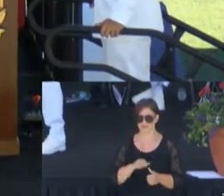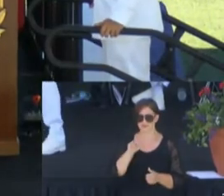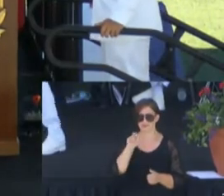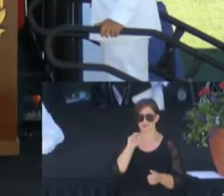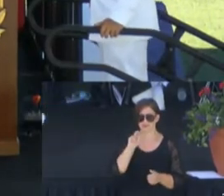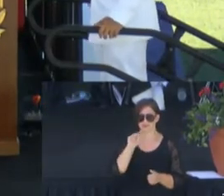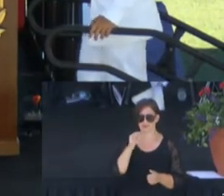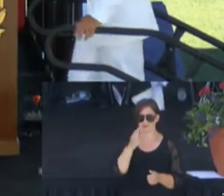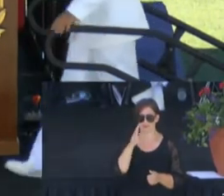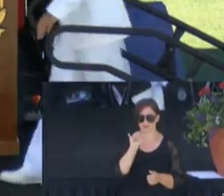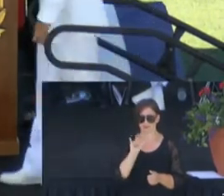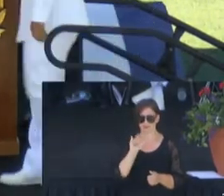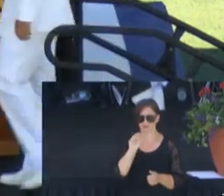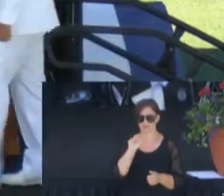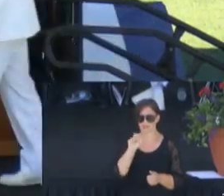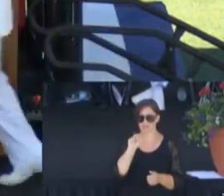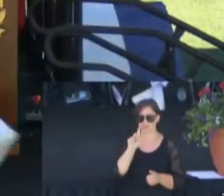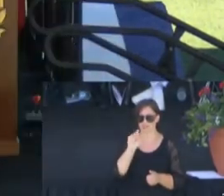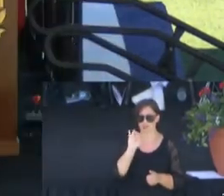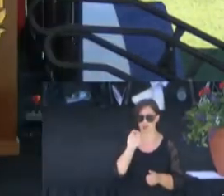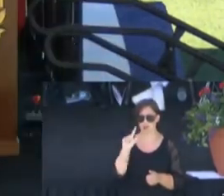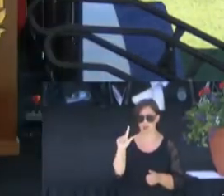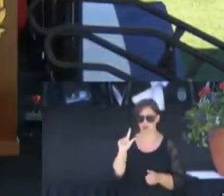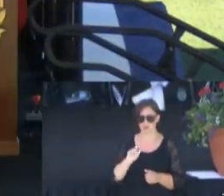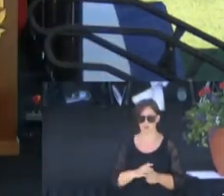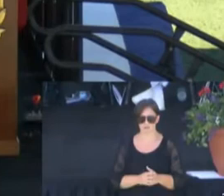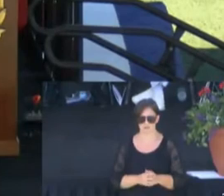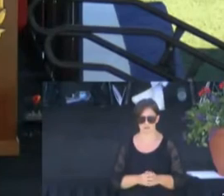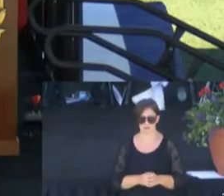Anthony Ruben Sandoval II.